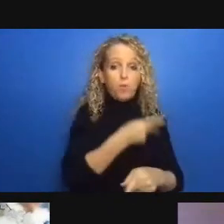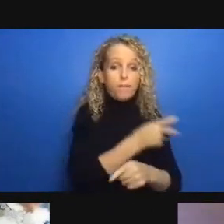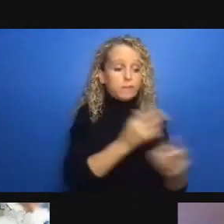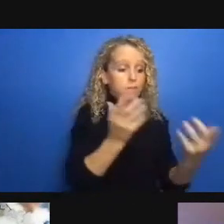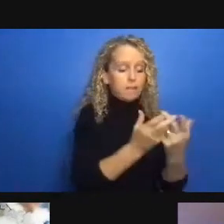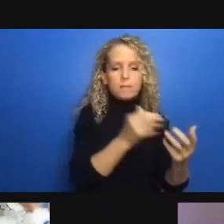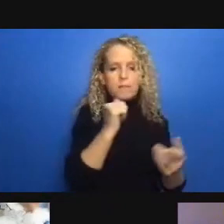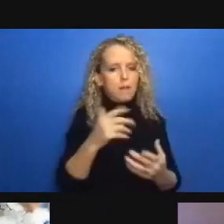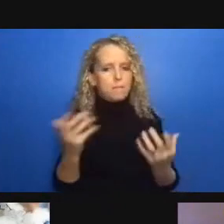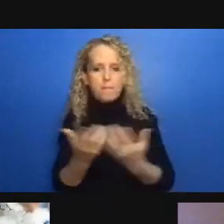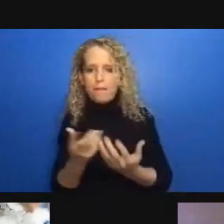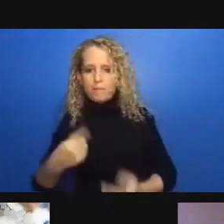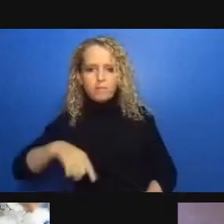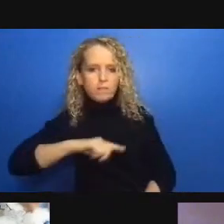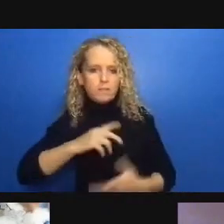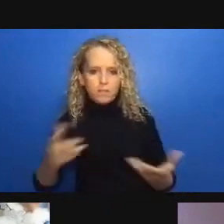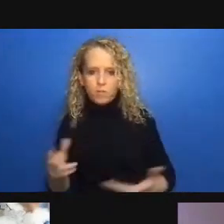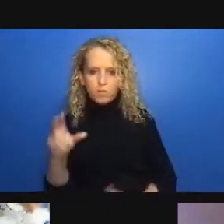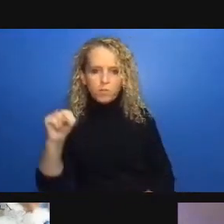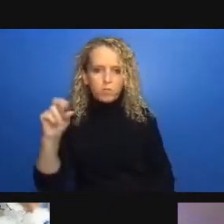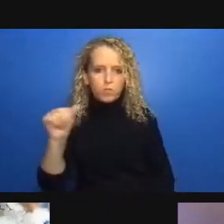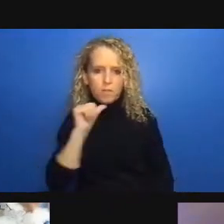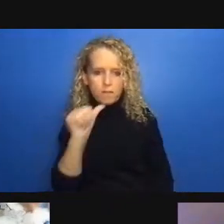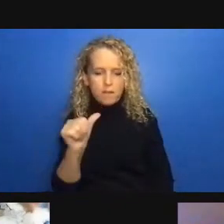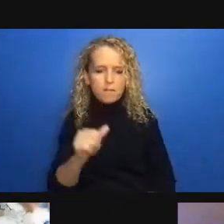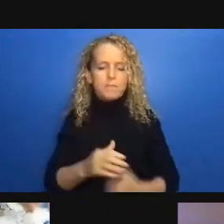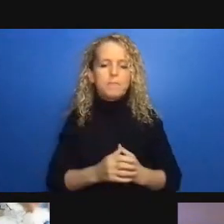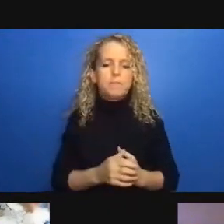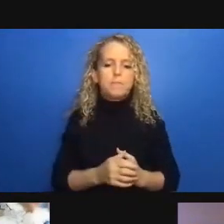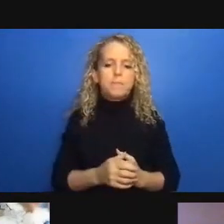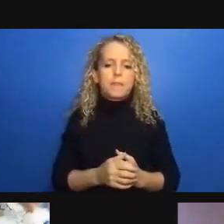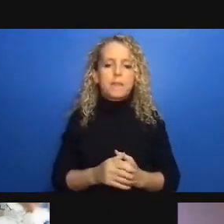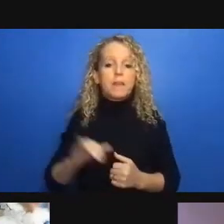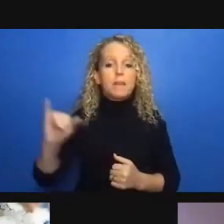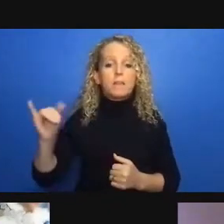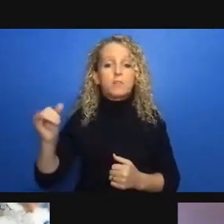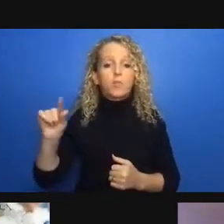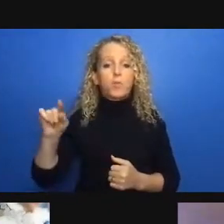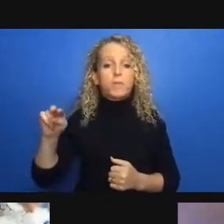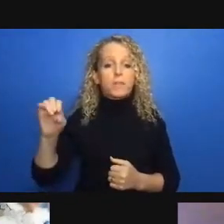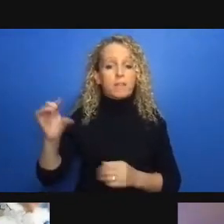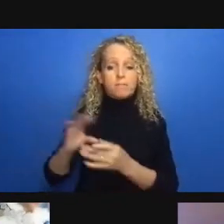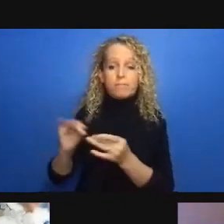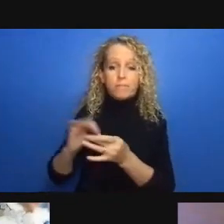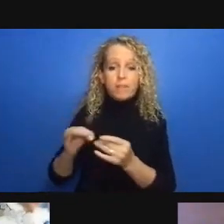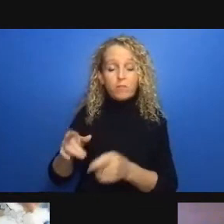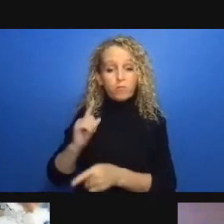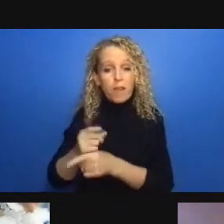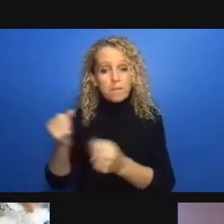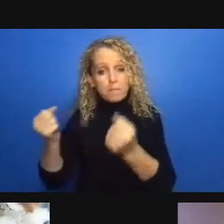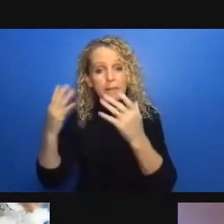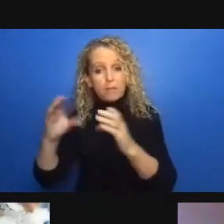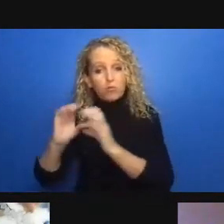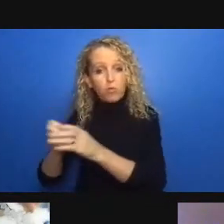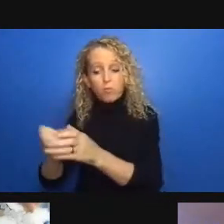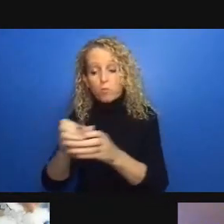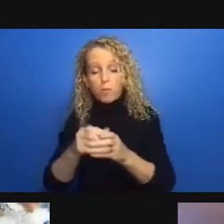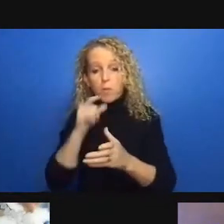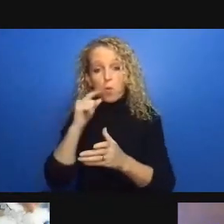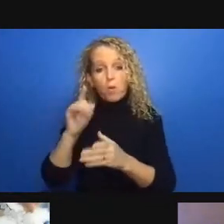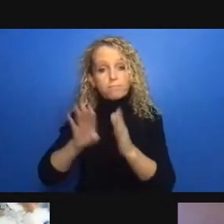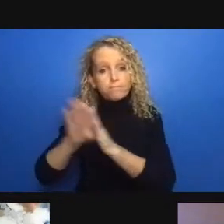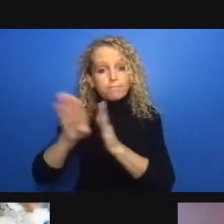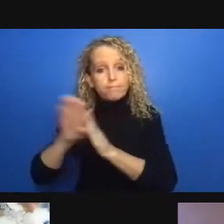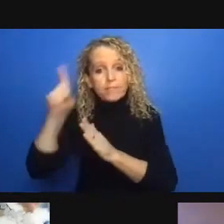work for us. And to Jolene's point, there are a number of commodity groups, especially that have looked at developing strategies. And I think that's